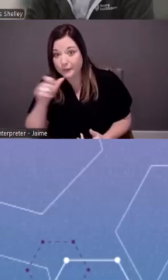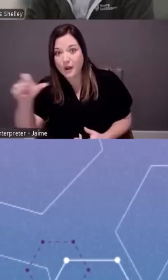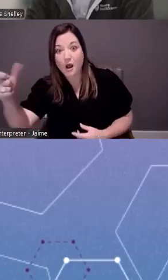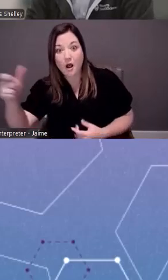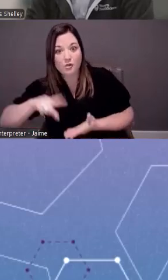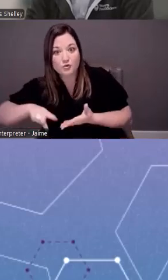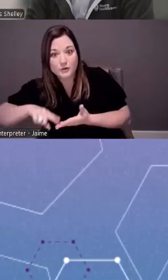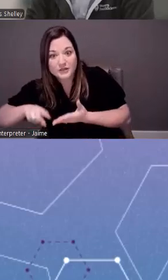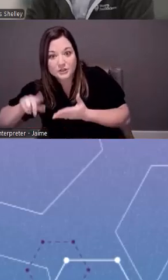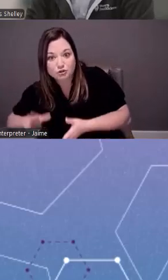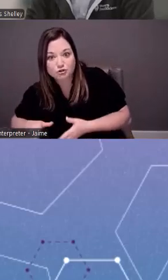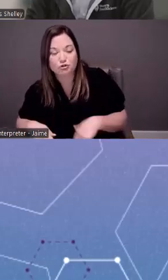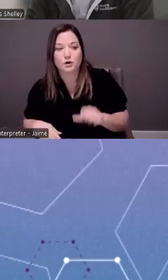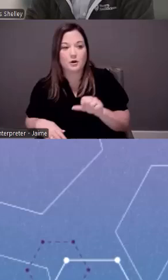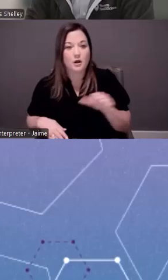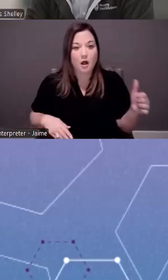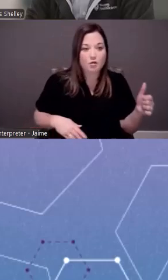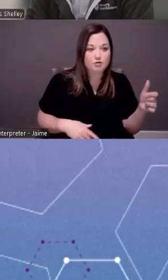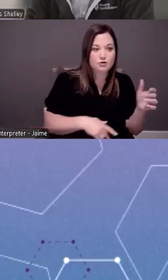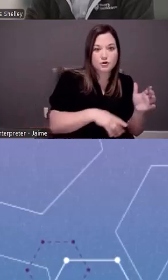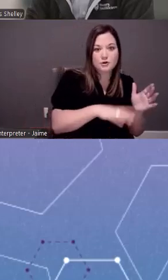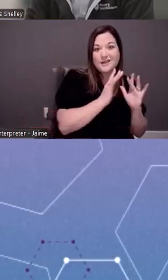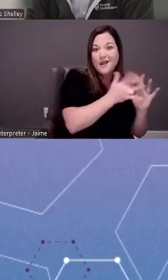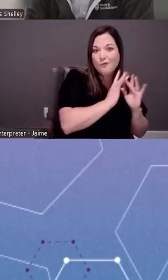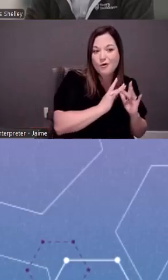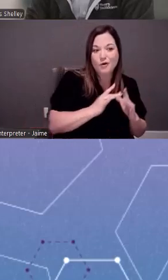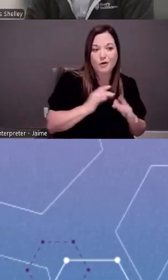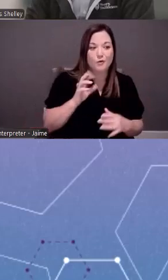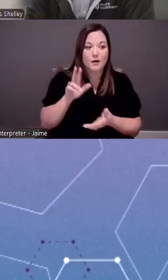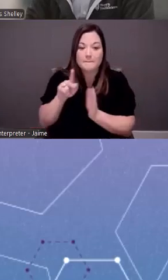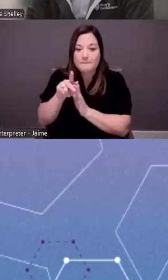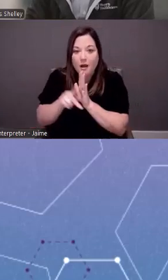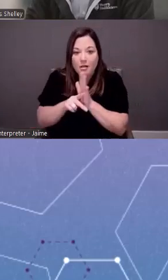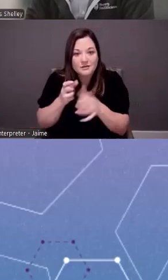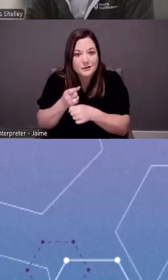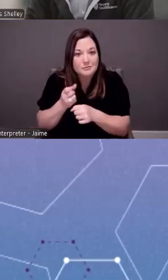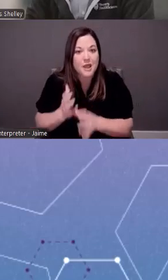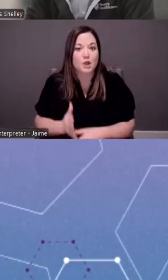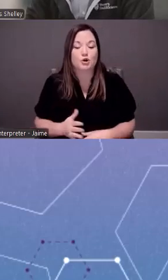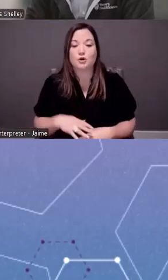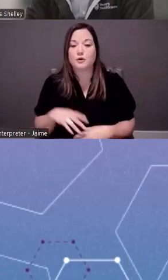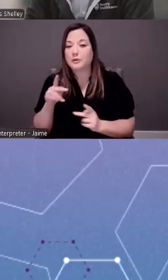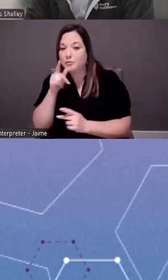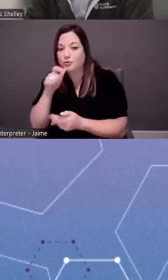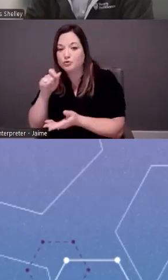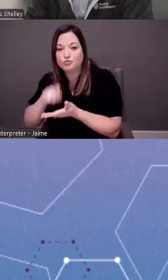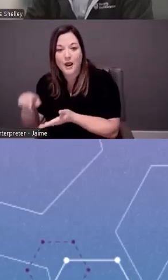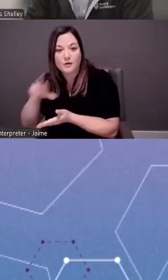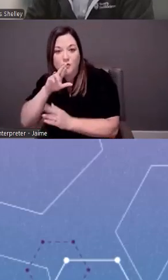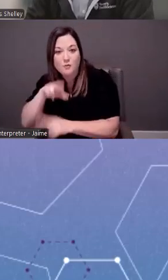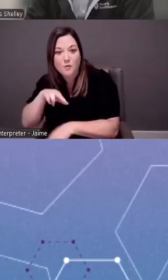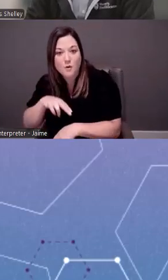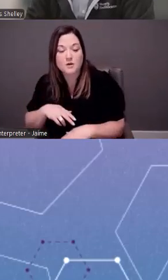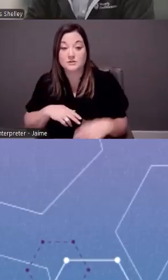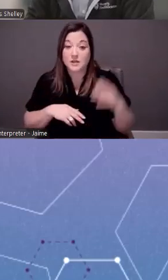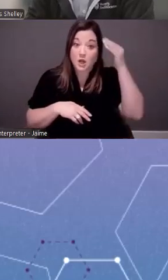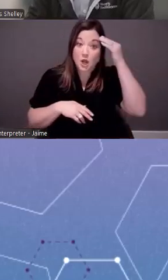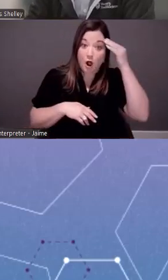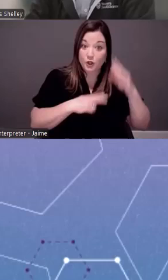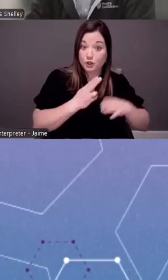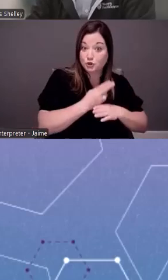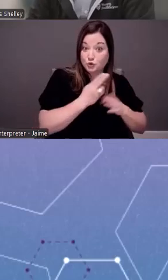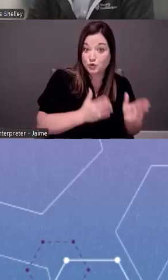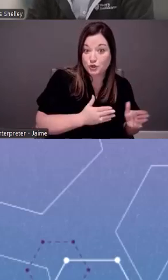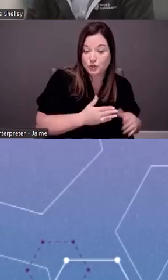and networks, it's policymakers, people who are writing reports, the knowledge users. And just by that, I mean anybody